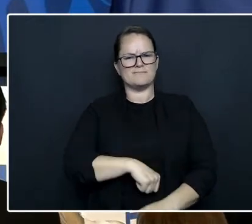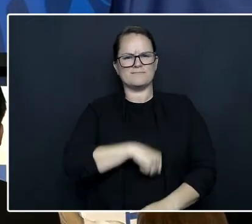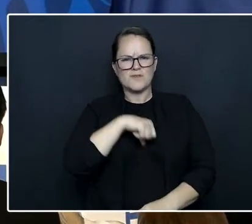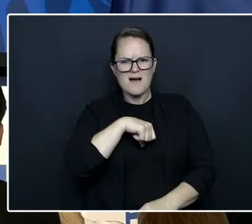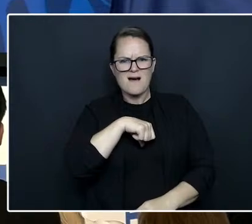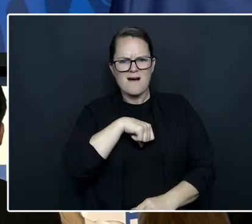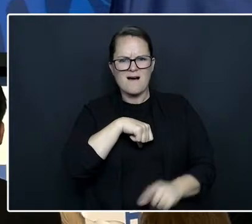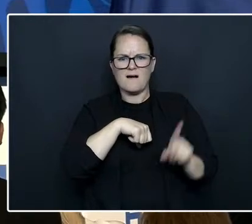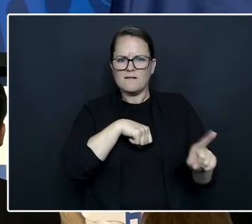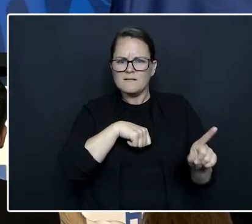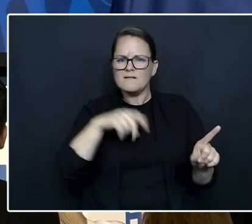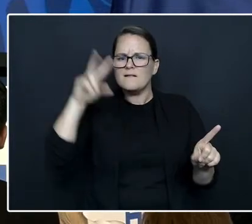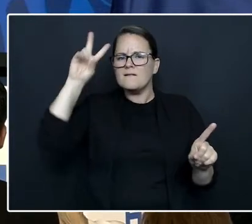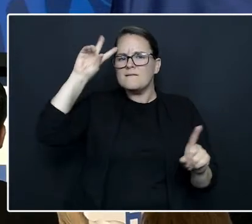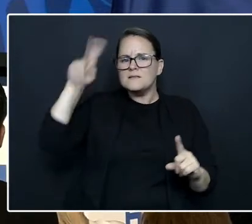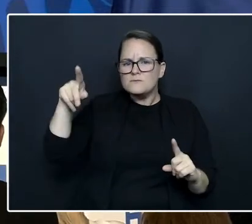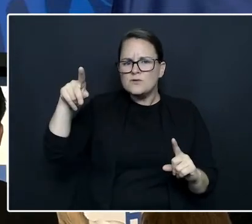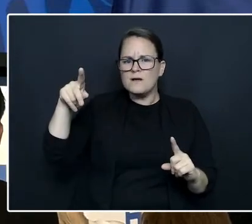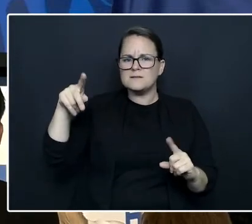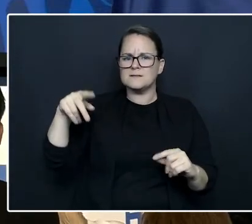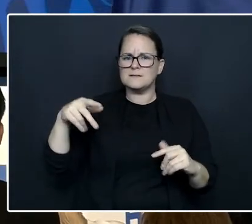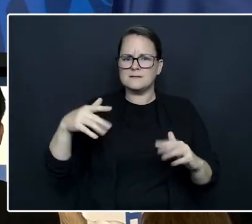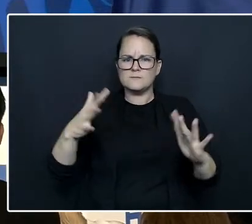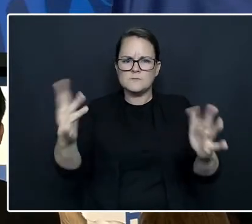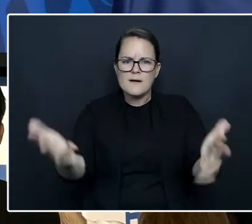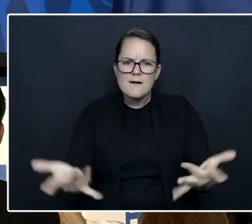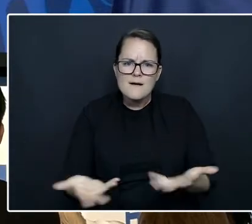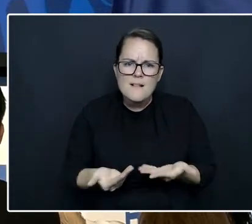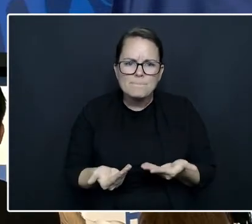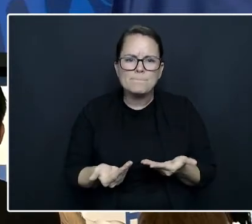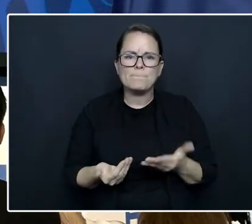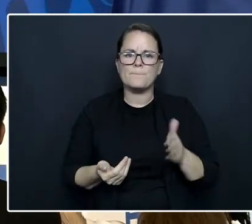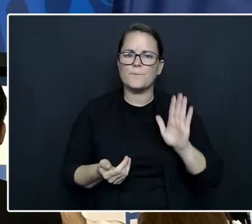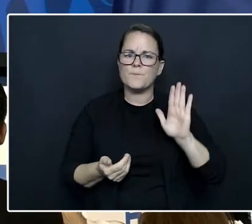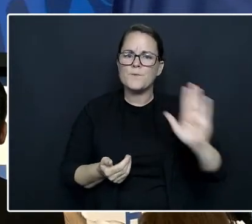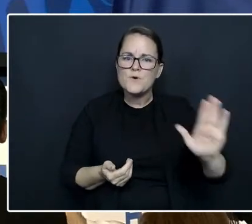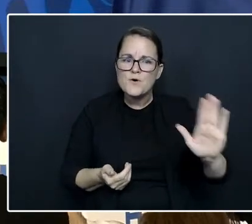who welcomes communities to her own house.